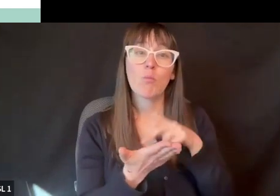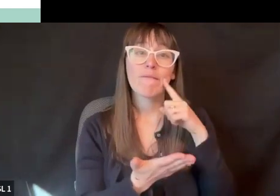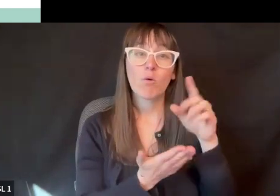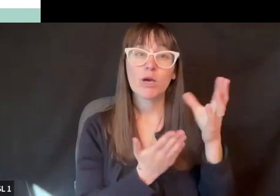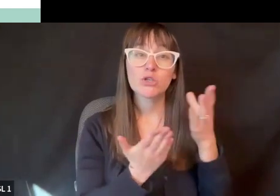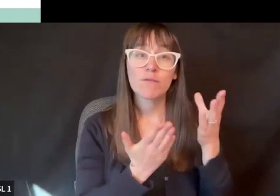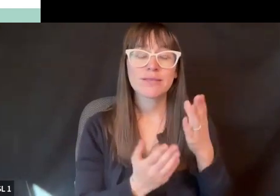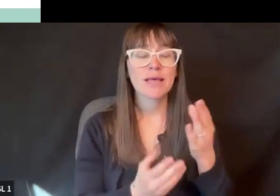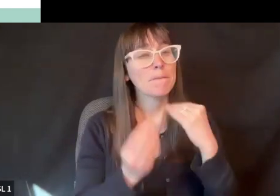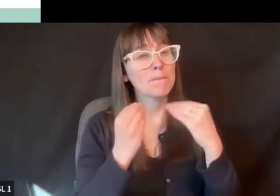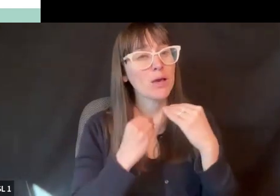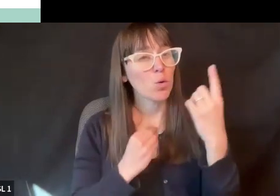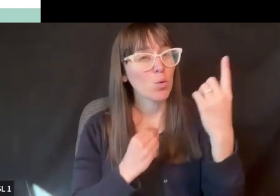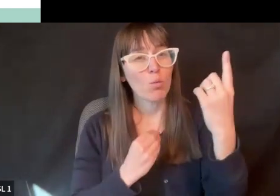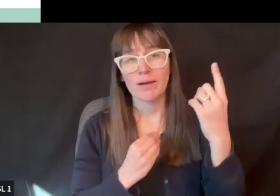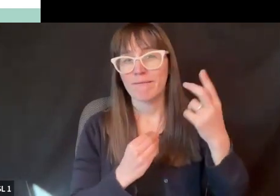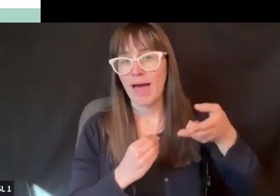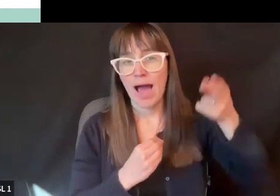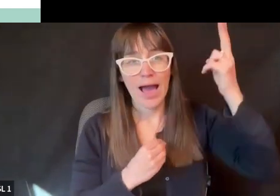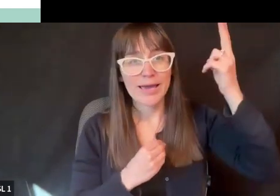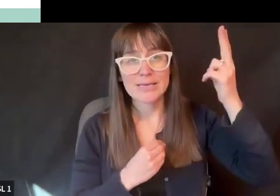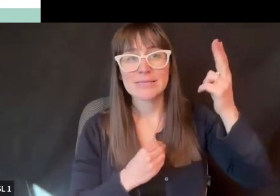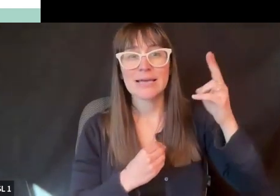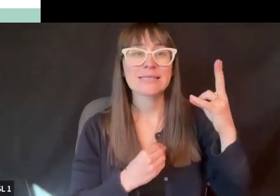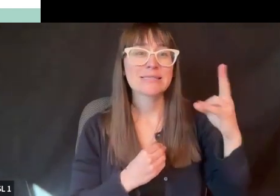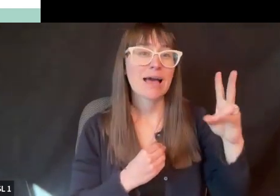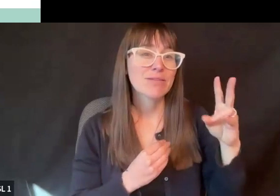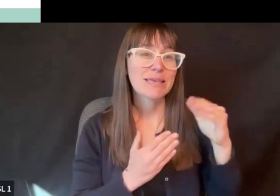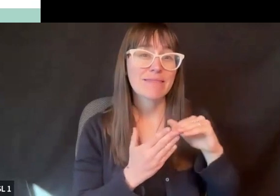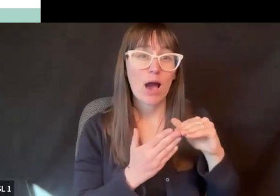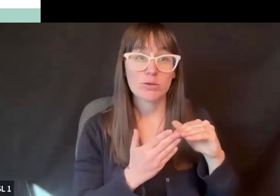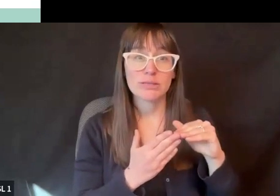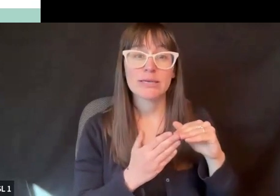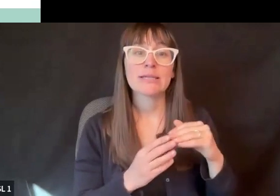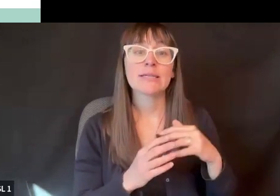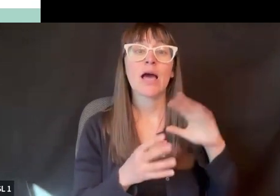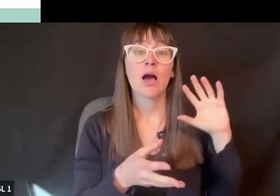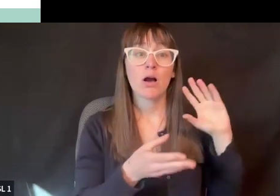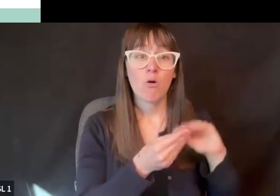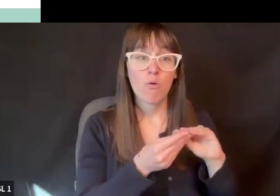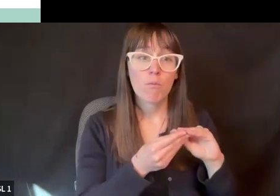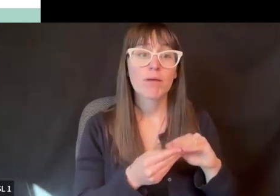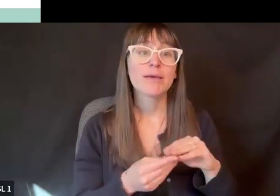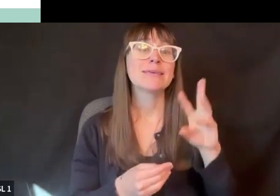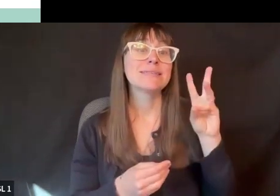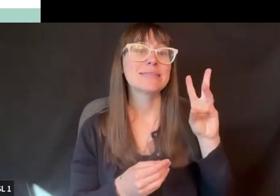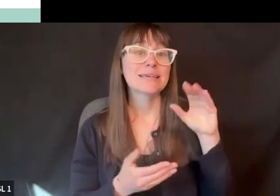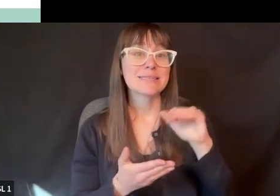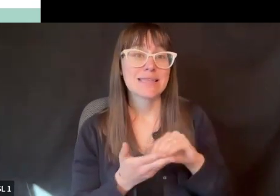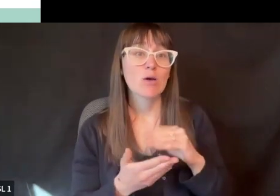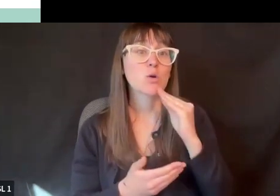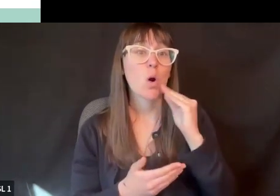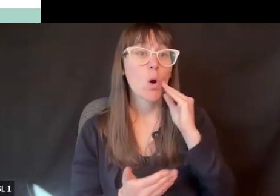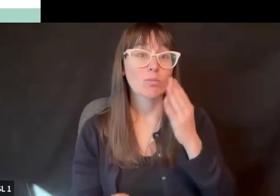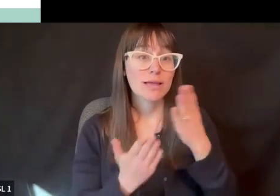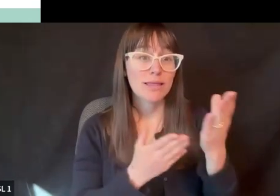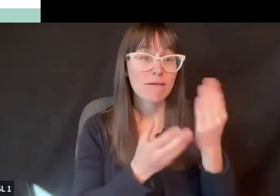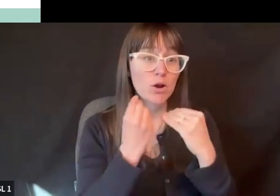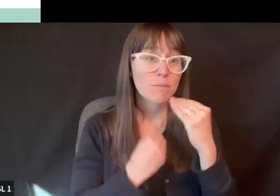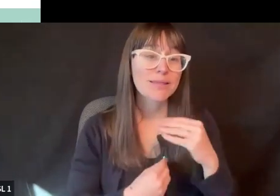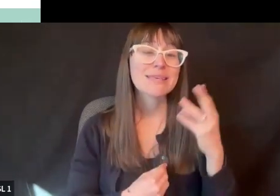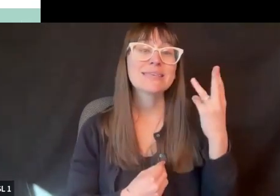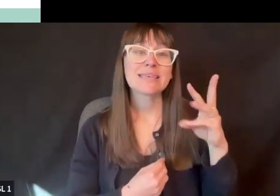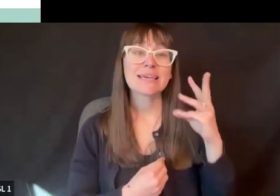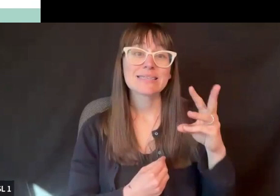enrollments into services. Meals are some of our biggest, with over 17,000 in congregate, over 6,000 in home delivered, and